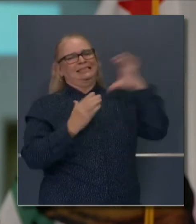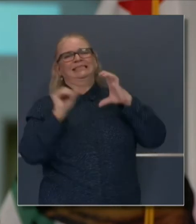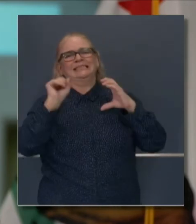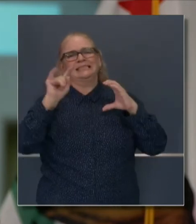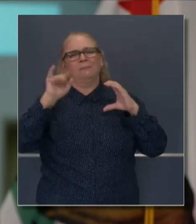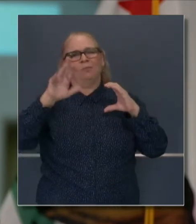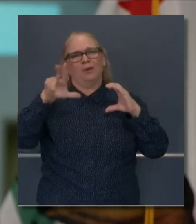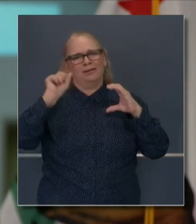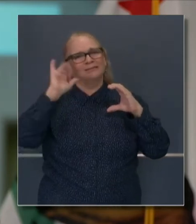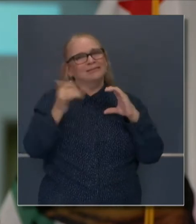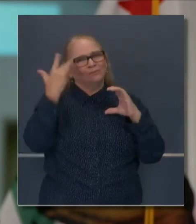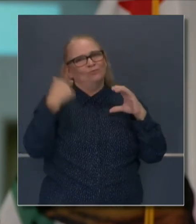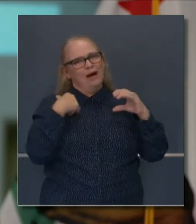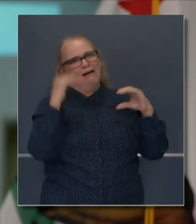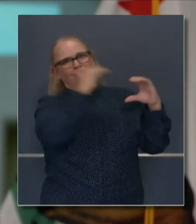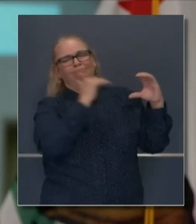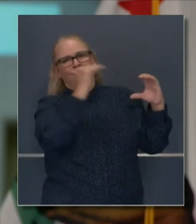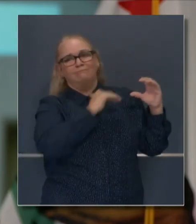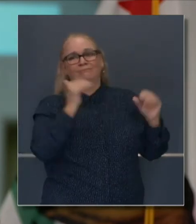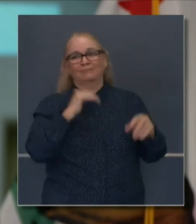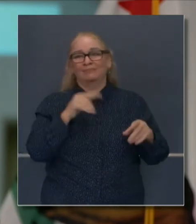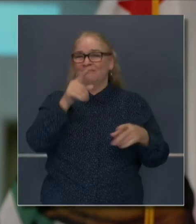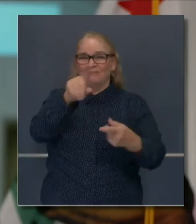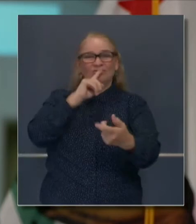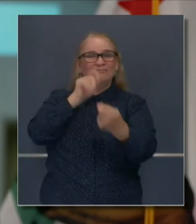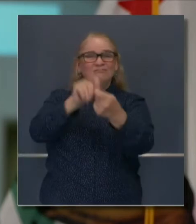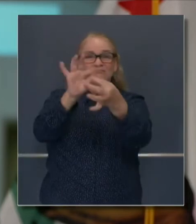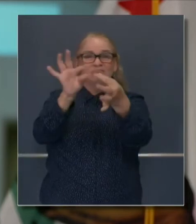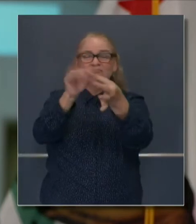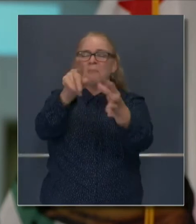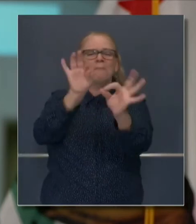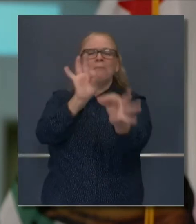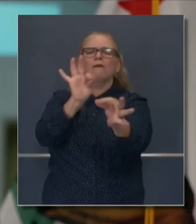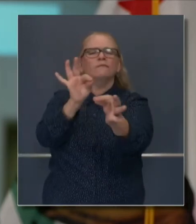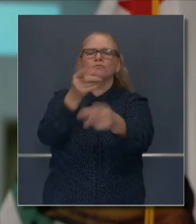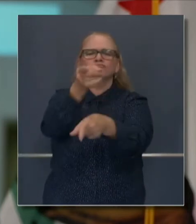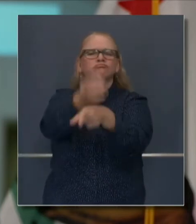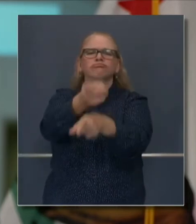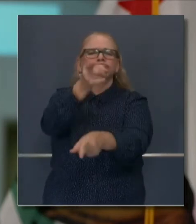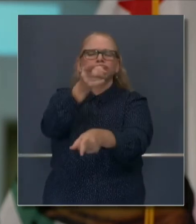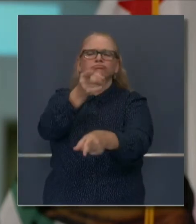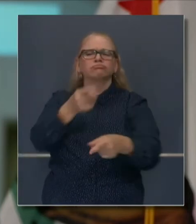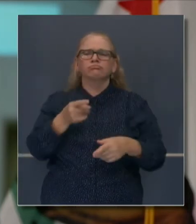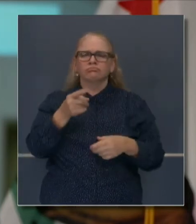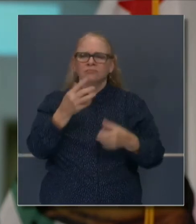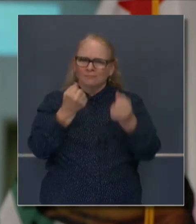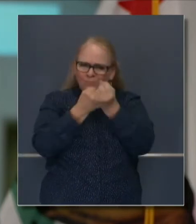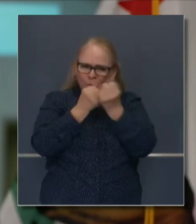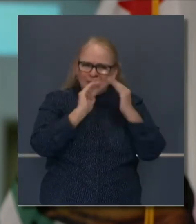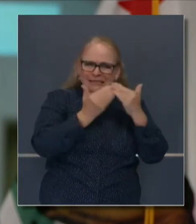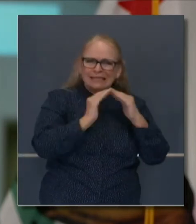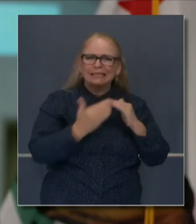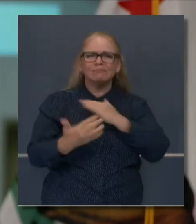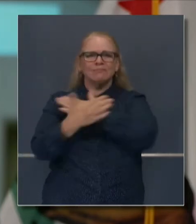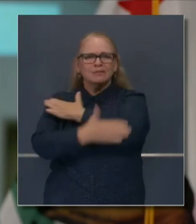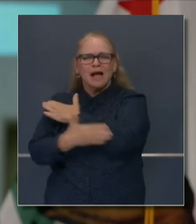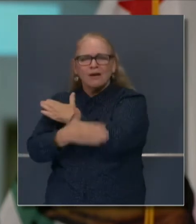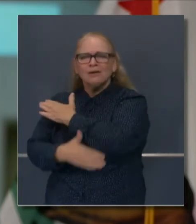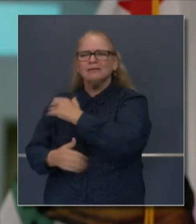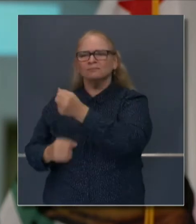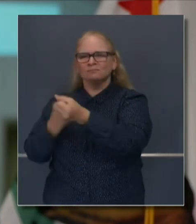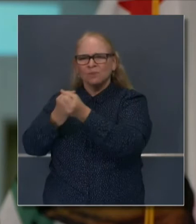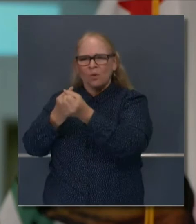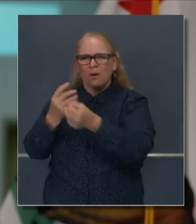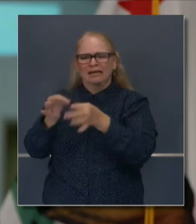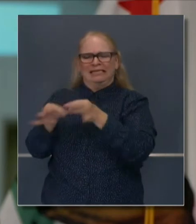rightfully acknowledged needs to be advanced, and that is supporting cities, supporting counties, and supporting frontline workers,